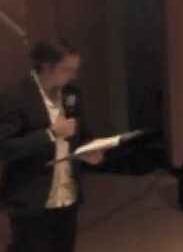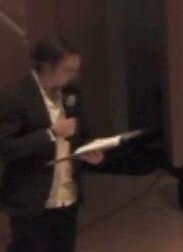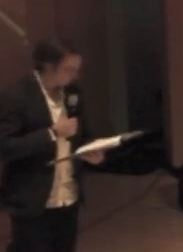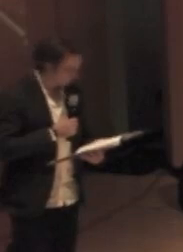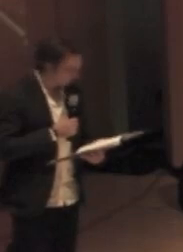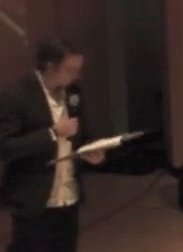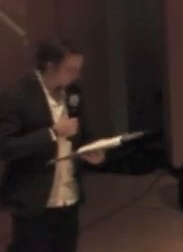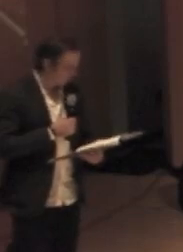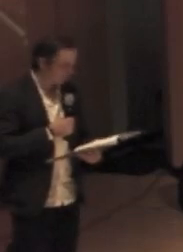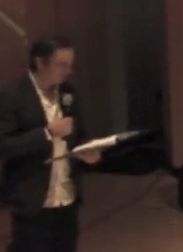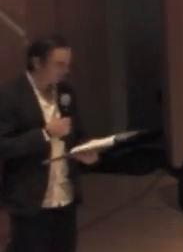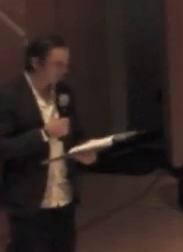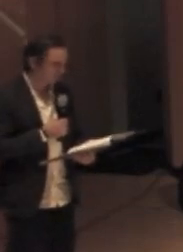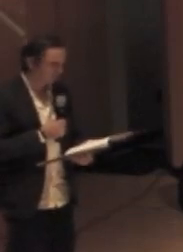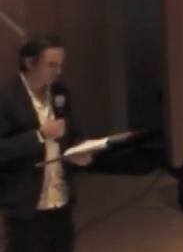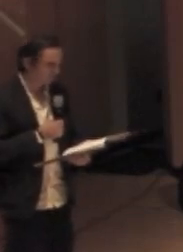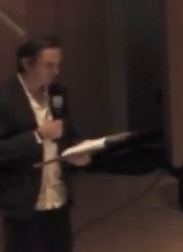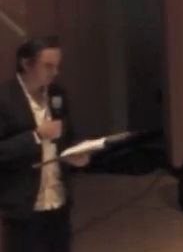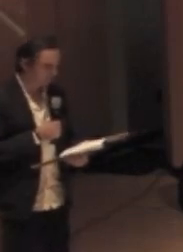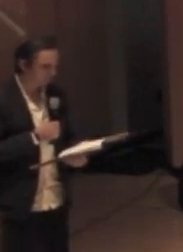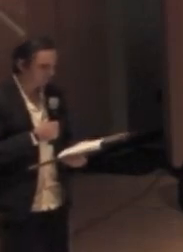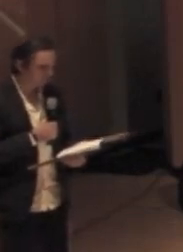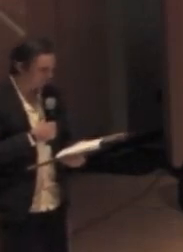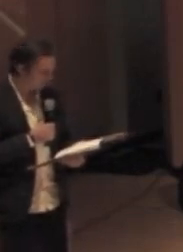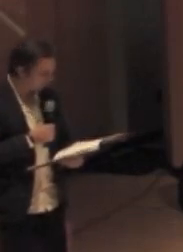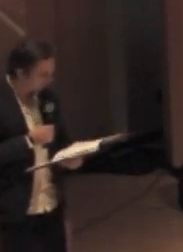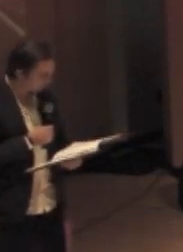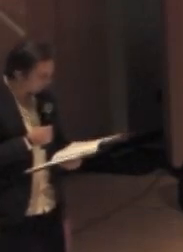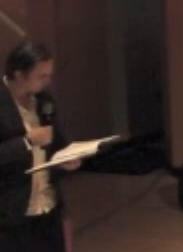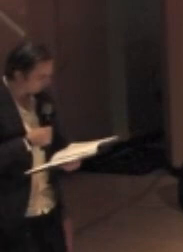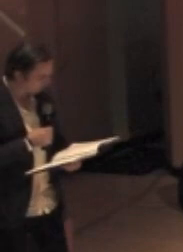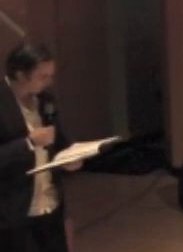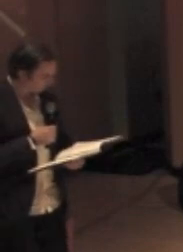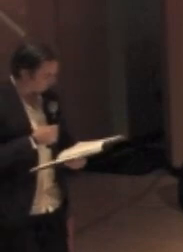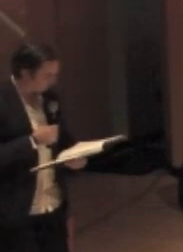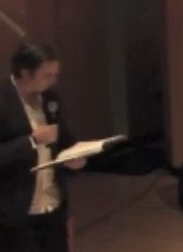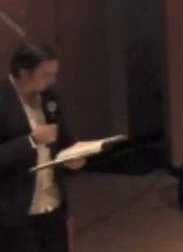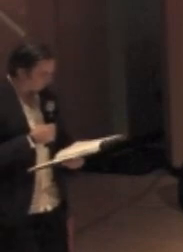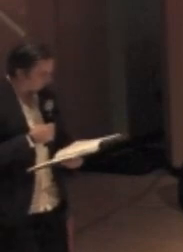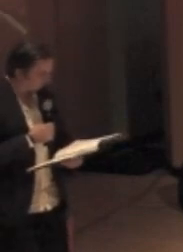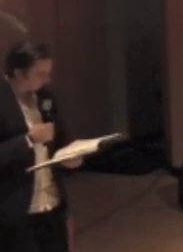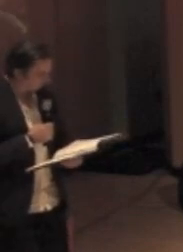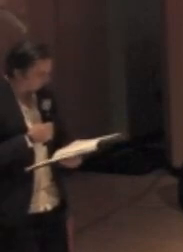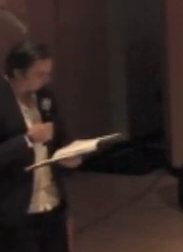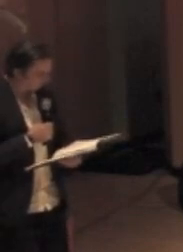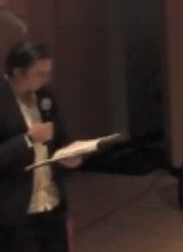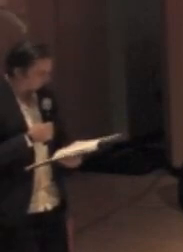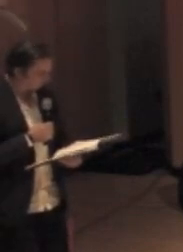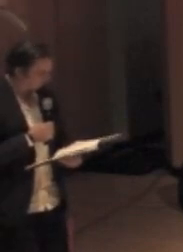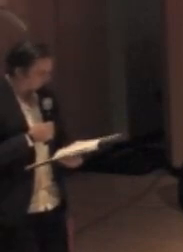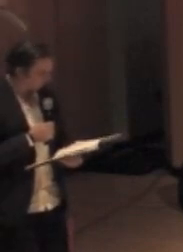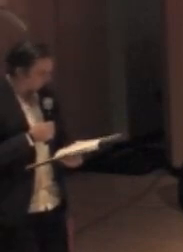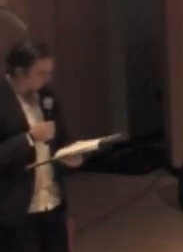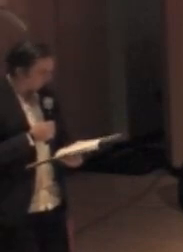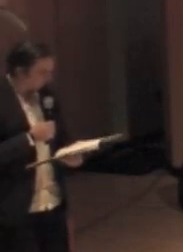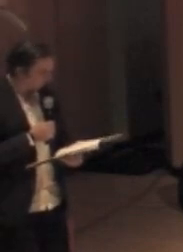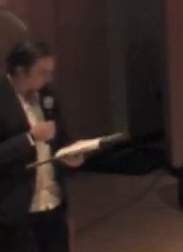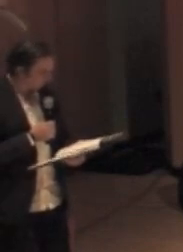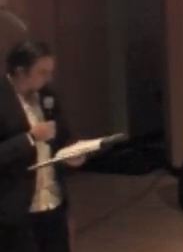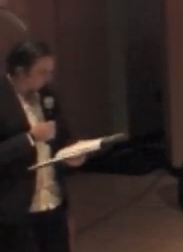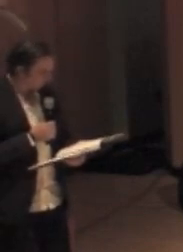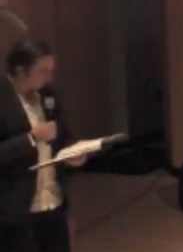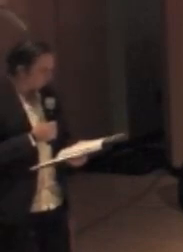don't know yeah H if if I can take any more of